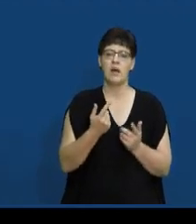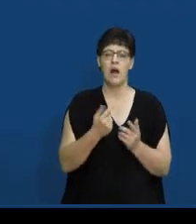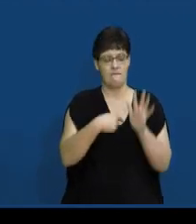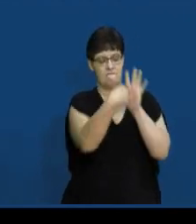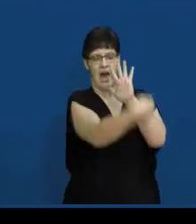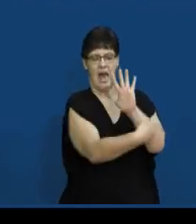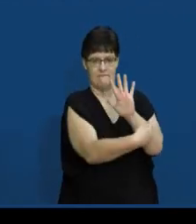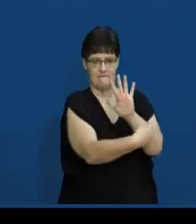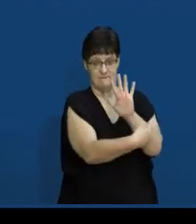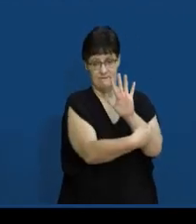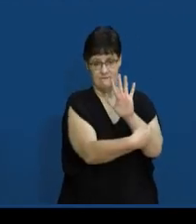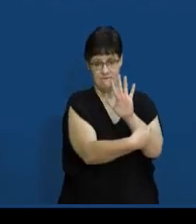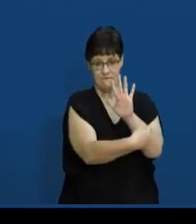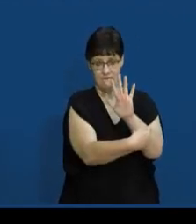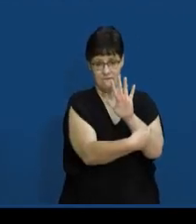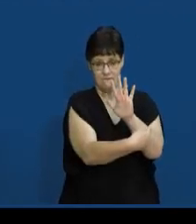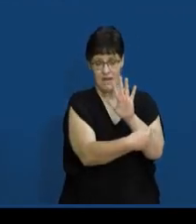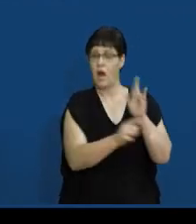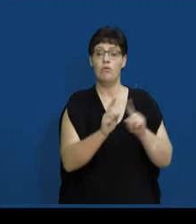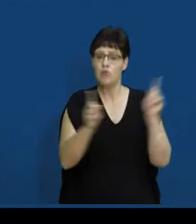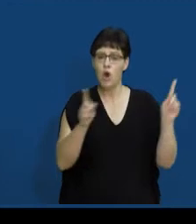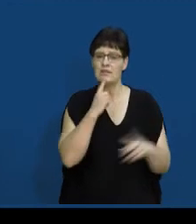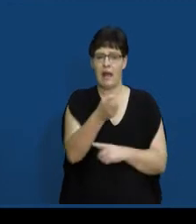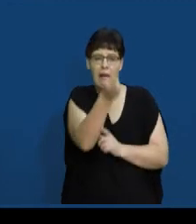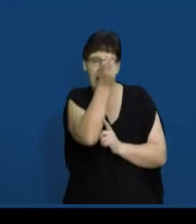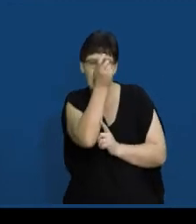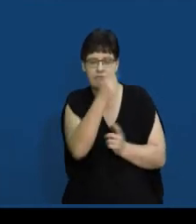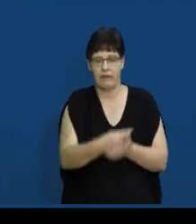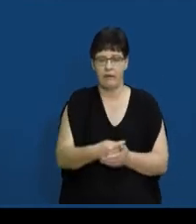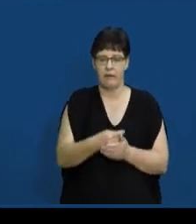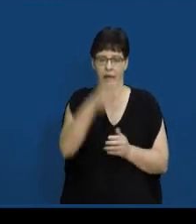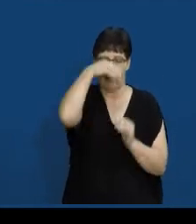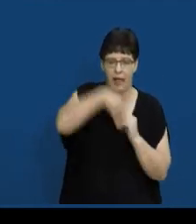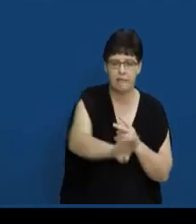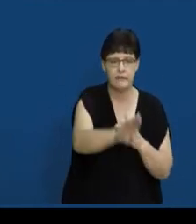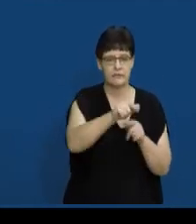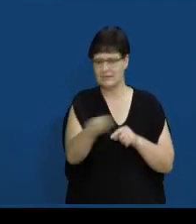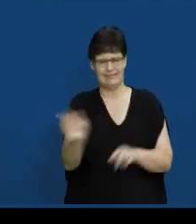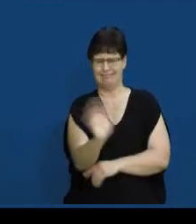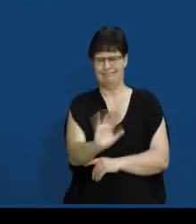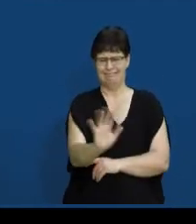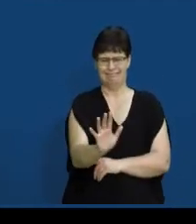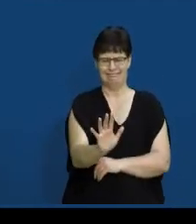5. And I'm not referring to the elephant and all its friends.